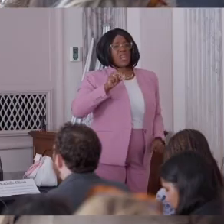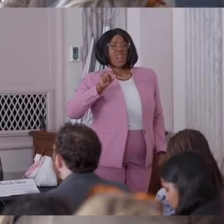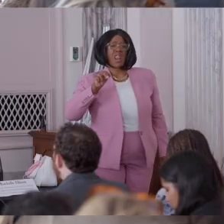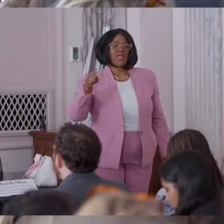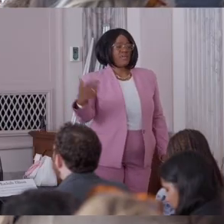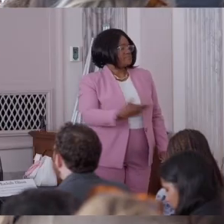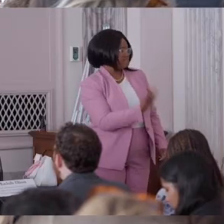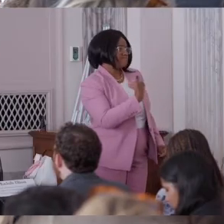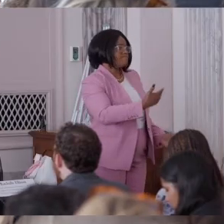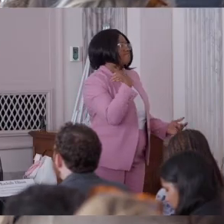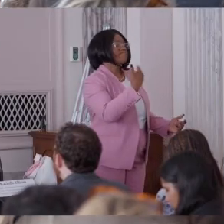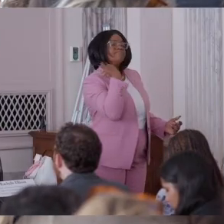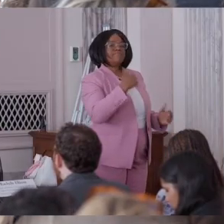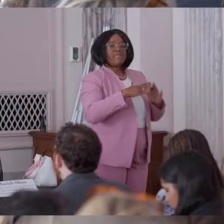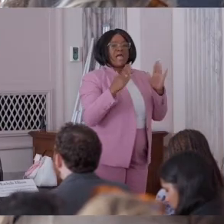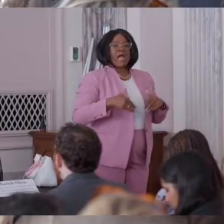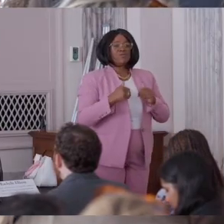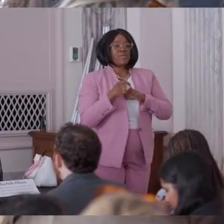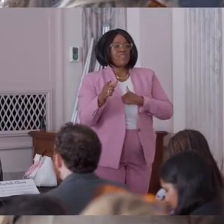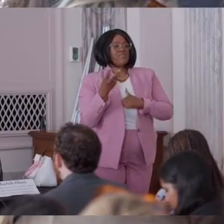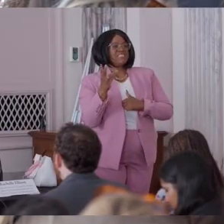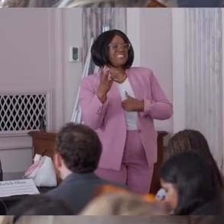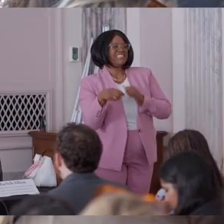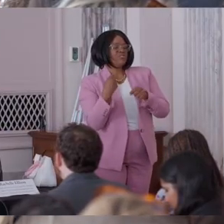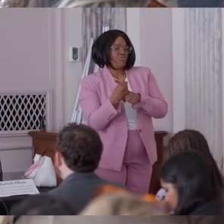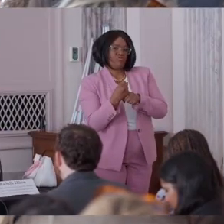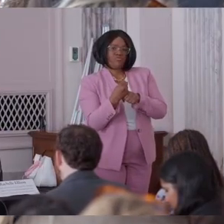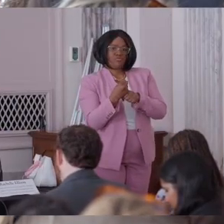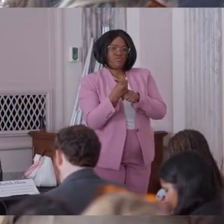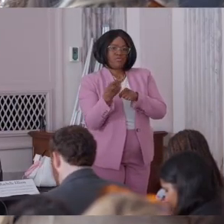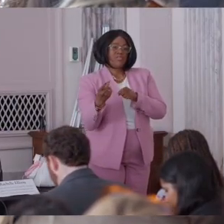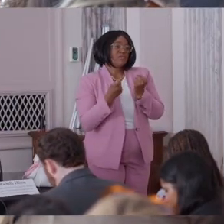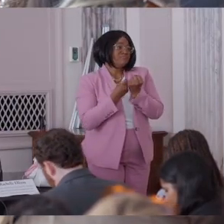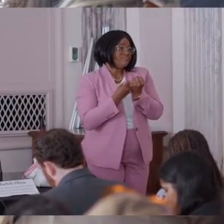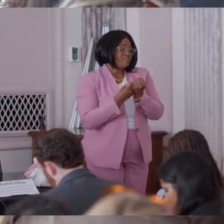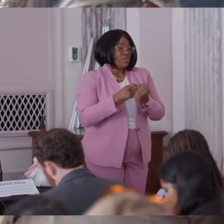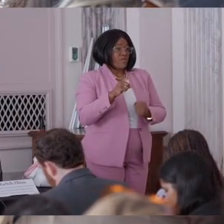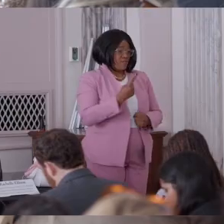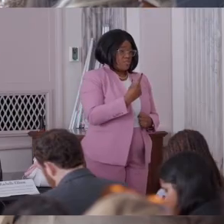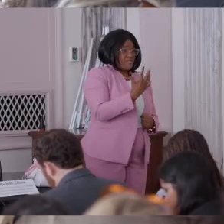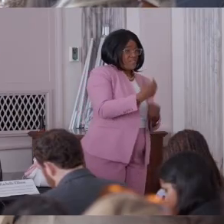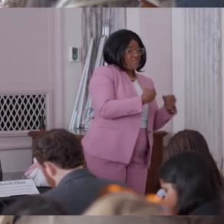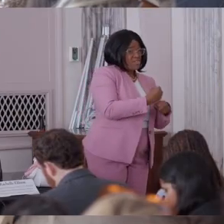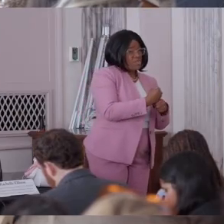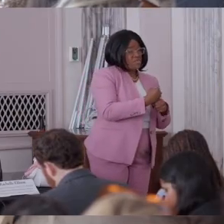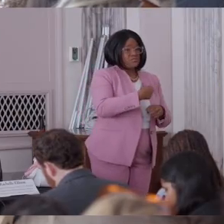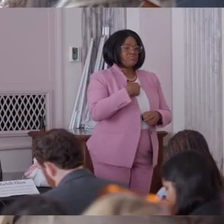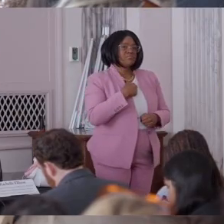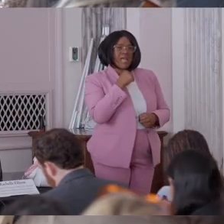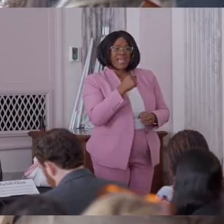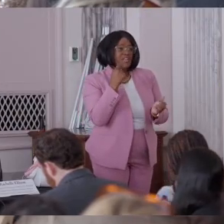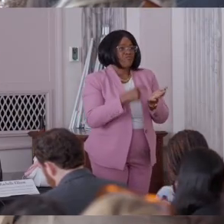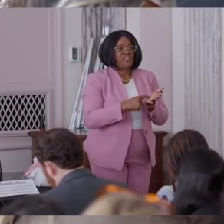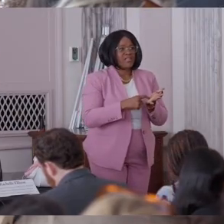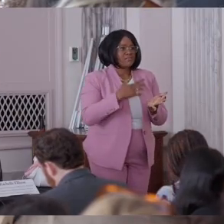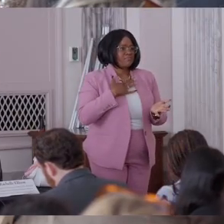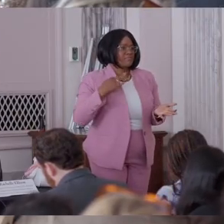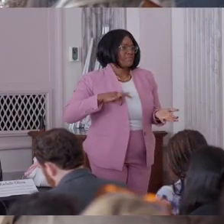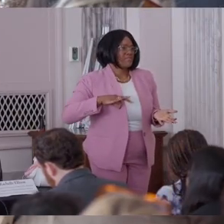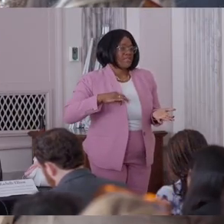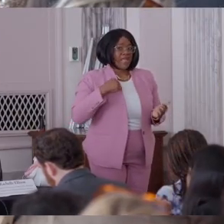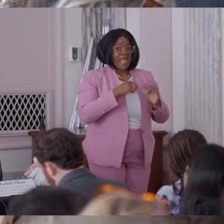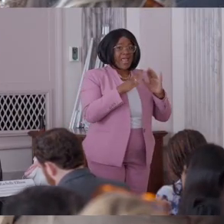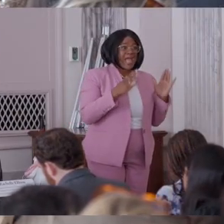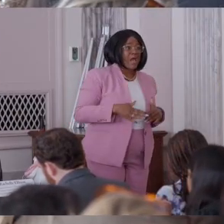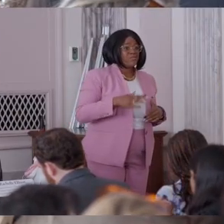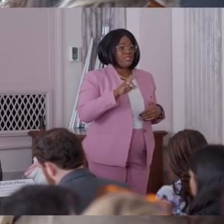got housed. I was with them for 16 years. Yes, the first 5 years, I didn't realize what I had. I got housed